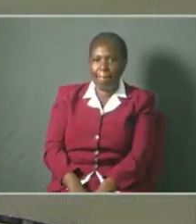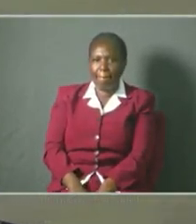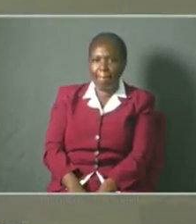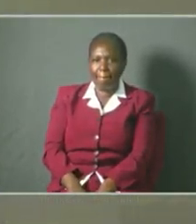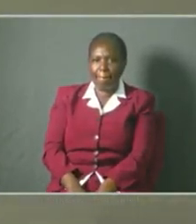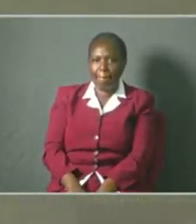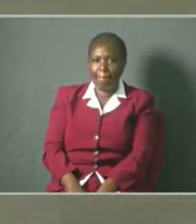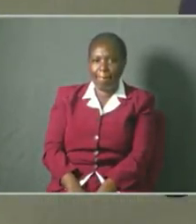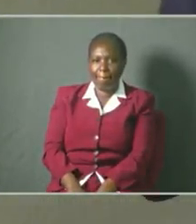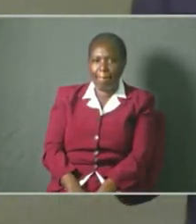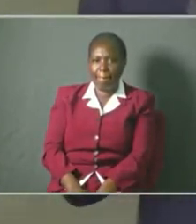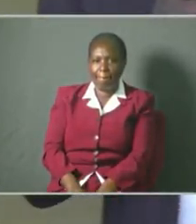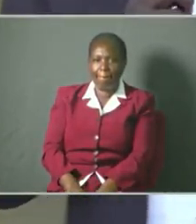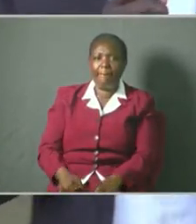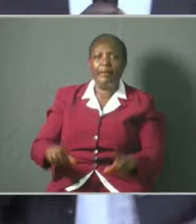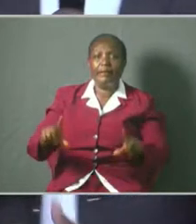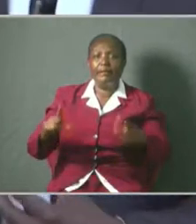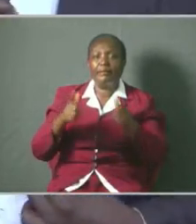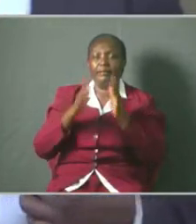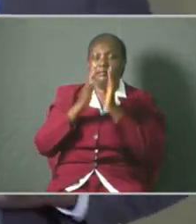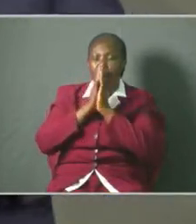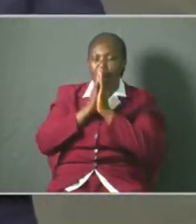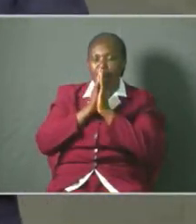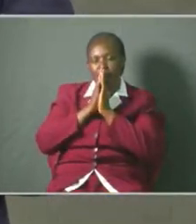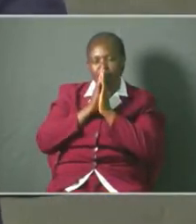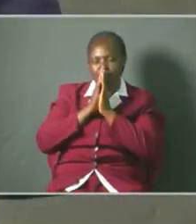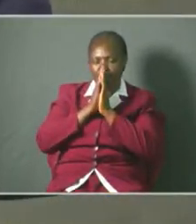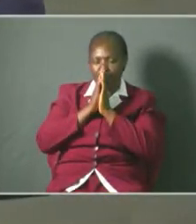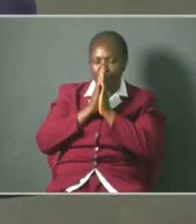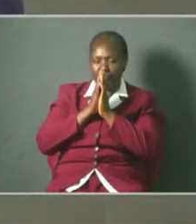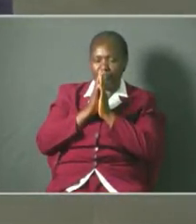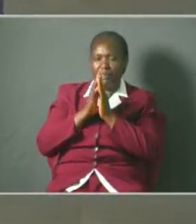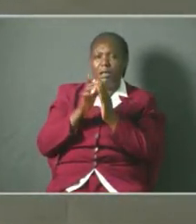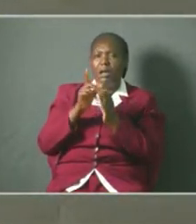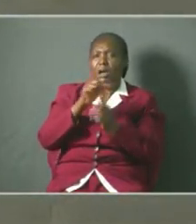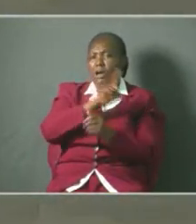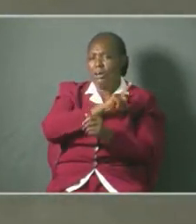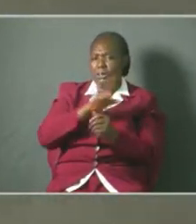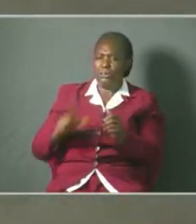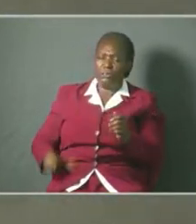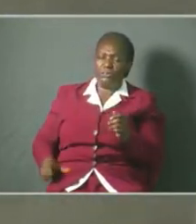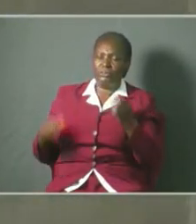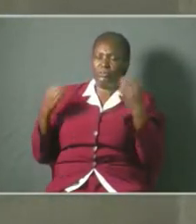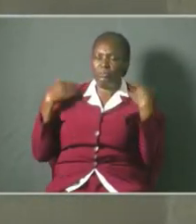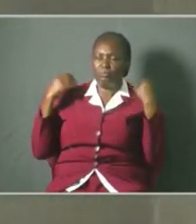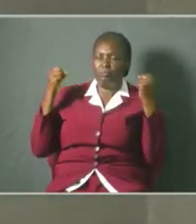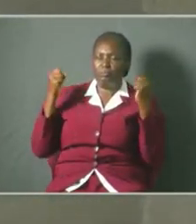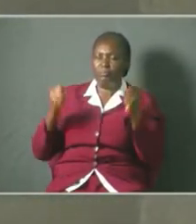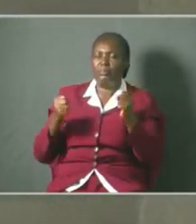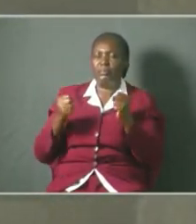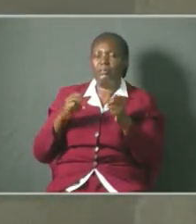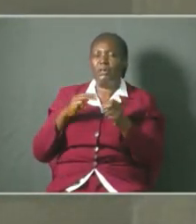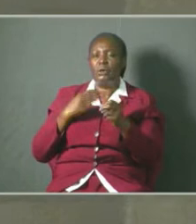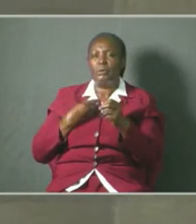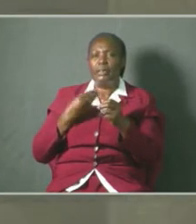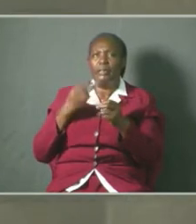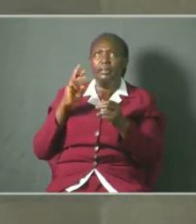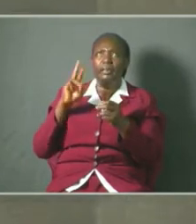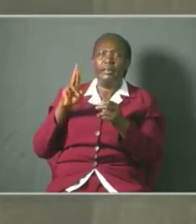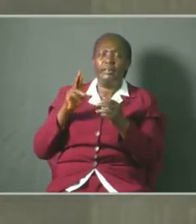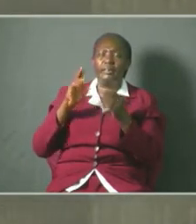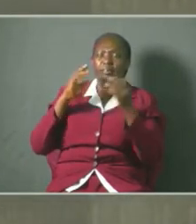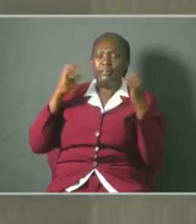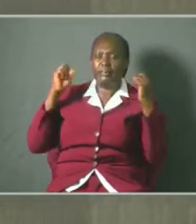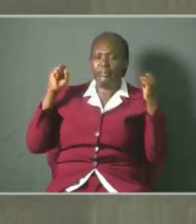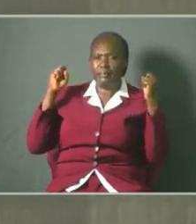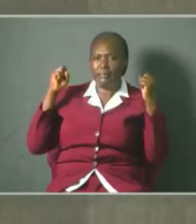Okay. Let us pray. Lord Almighty, we are so grateful that you've given us this opportunity this afternoon